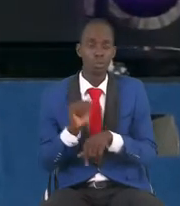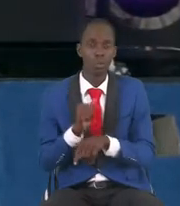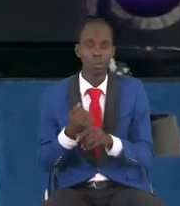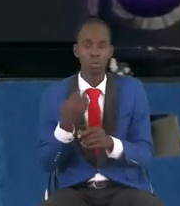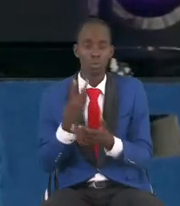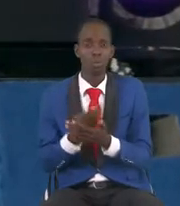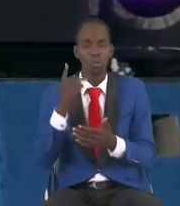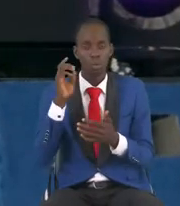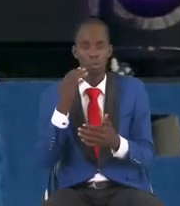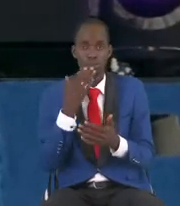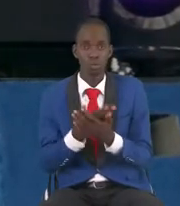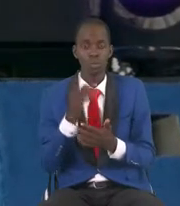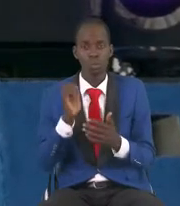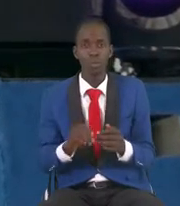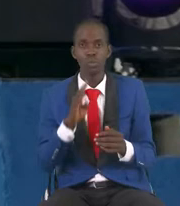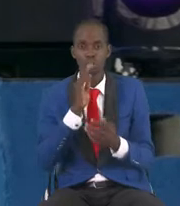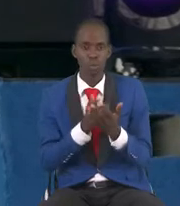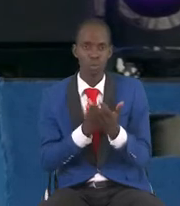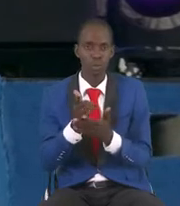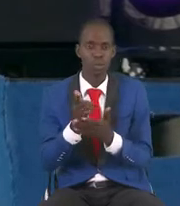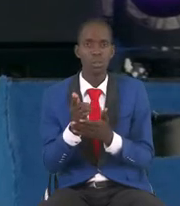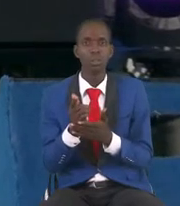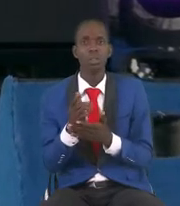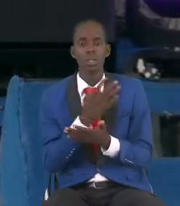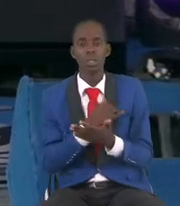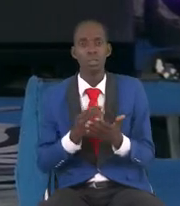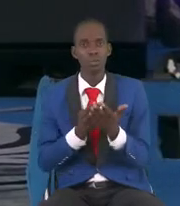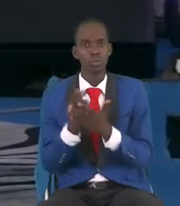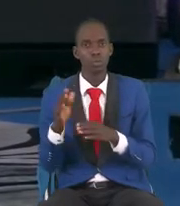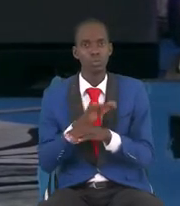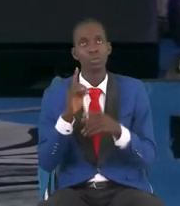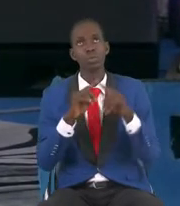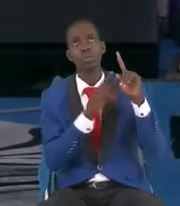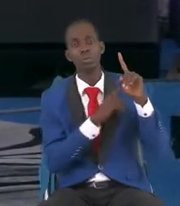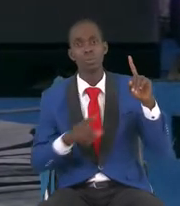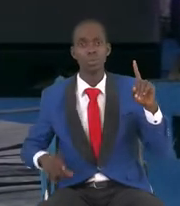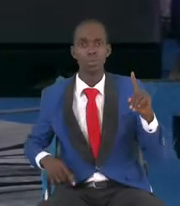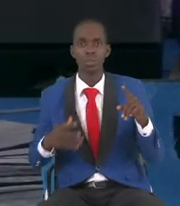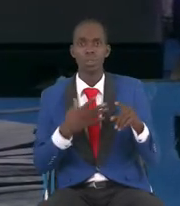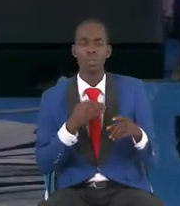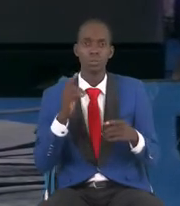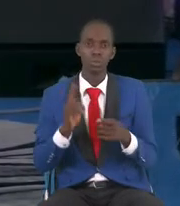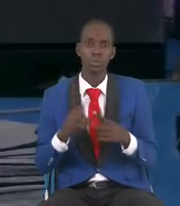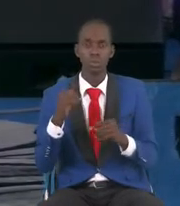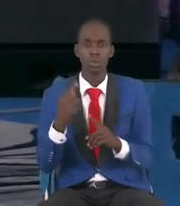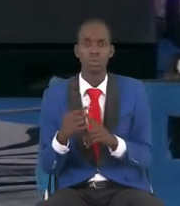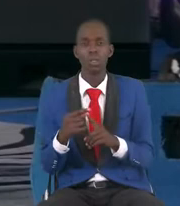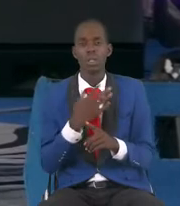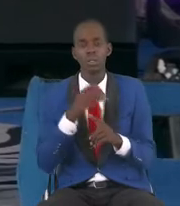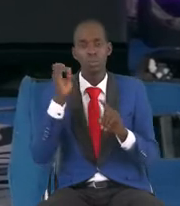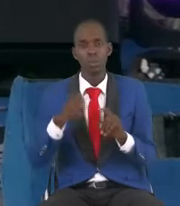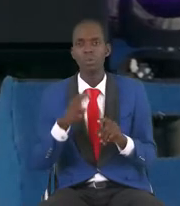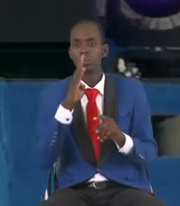Lord and loyal to the word. And then 2, it must be a devoted